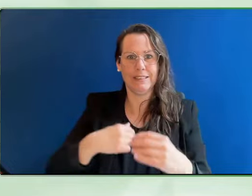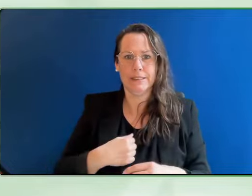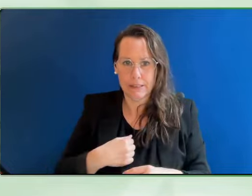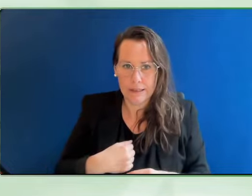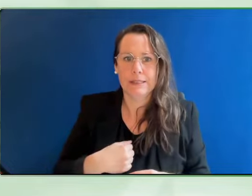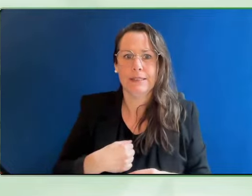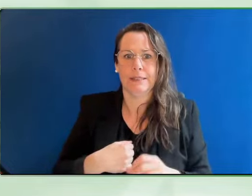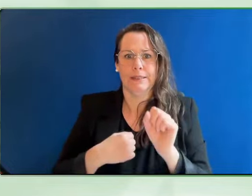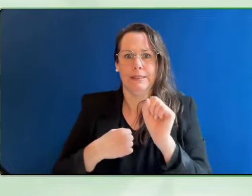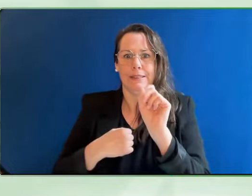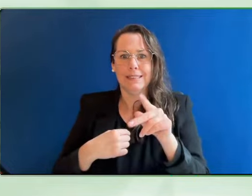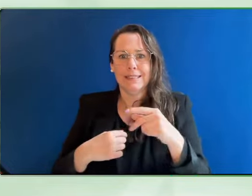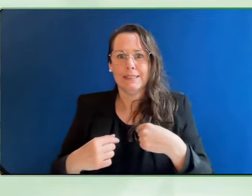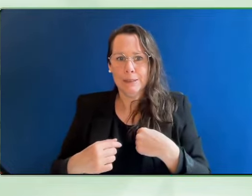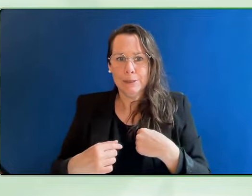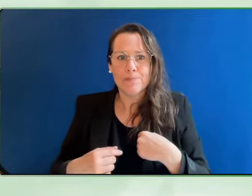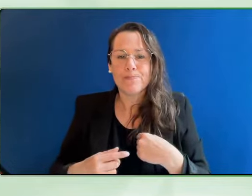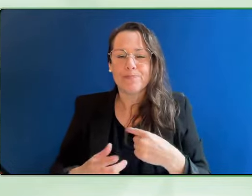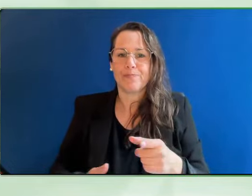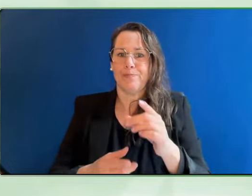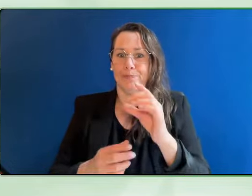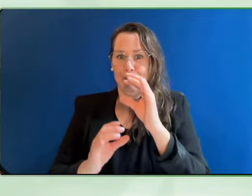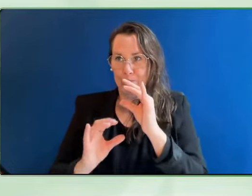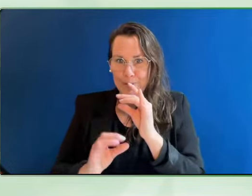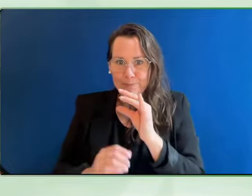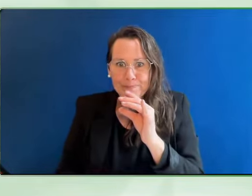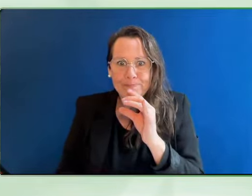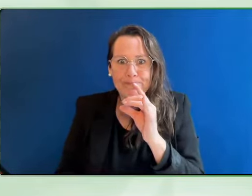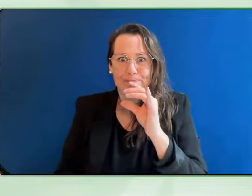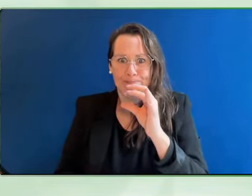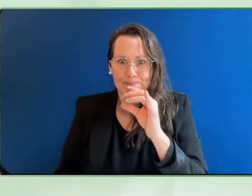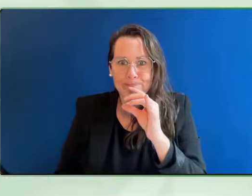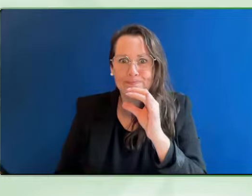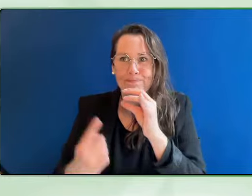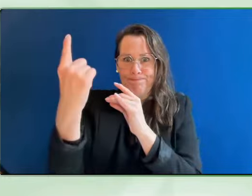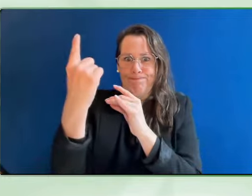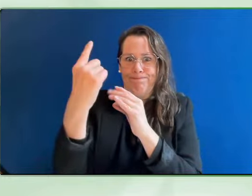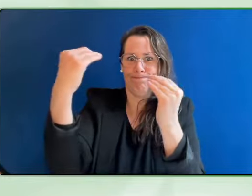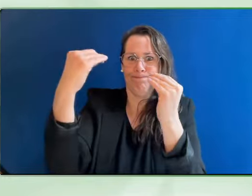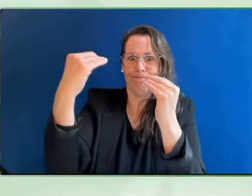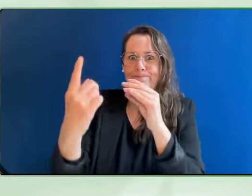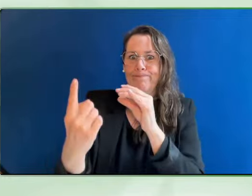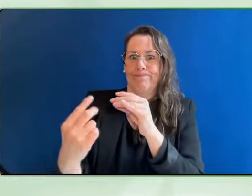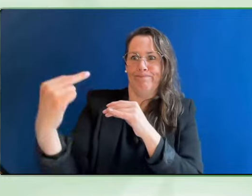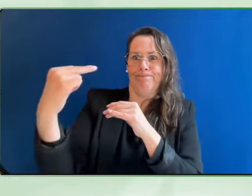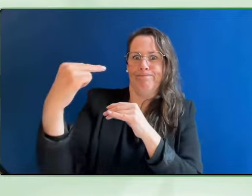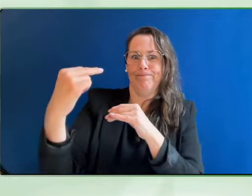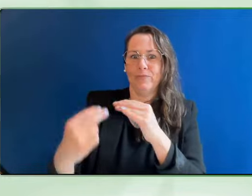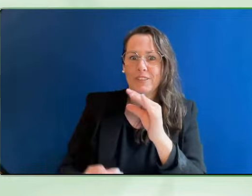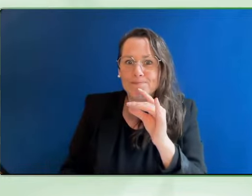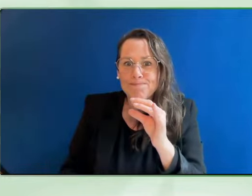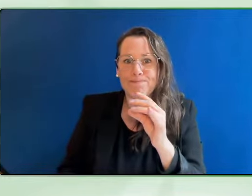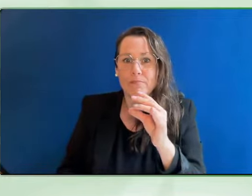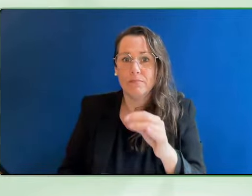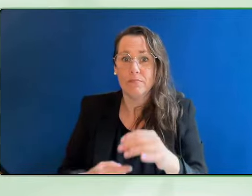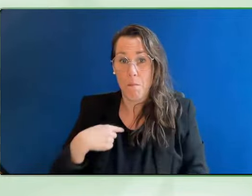think that for playing the trumpet you would rather need two hands. And it just